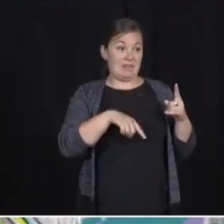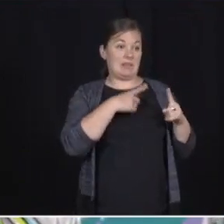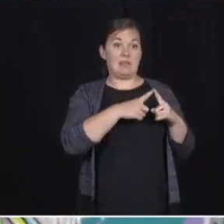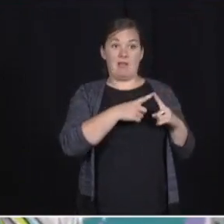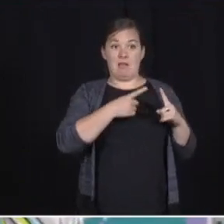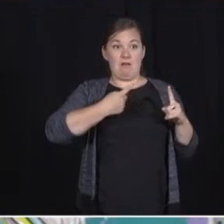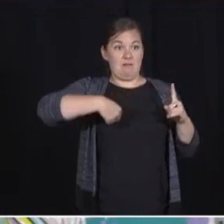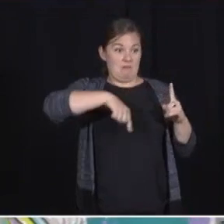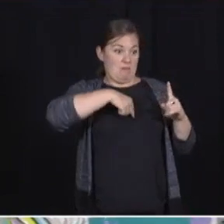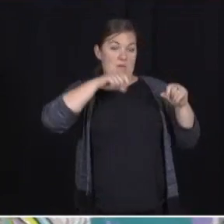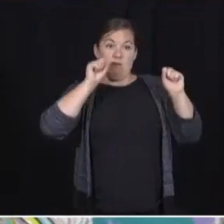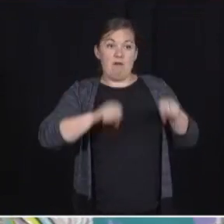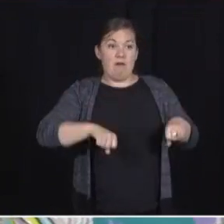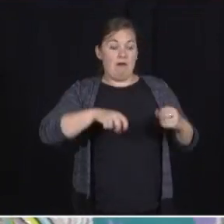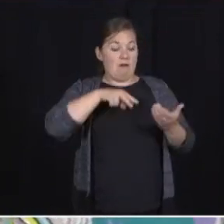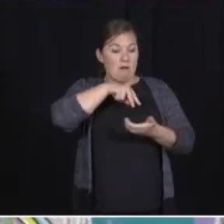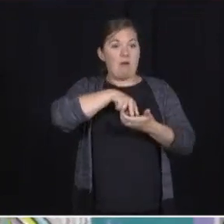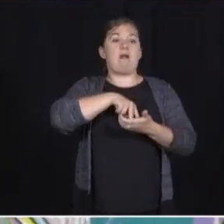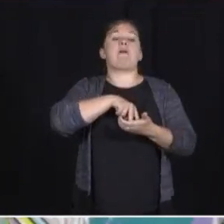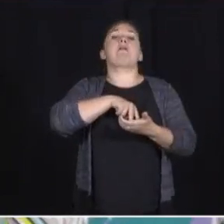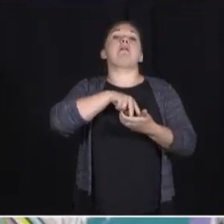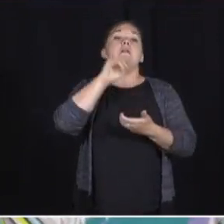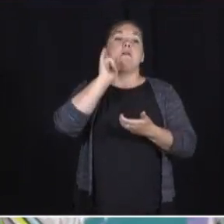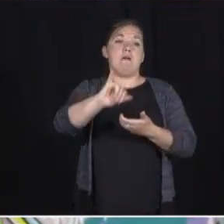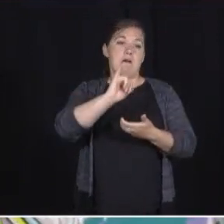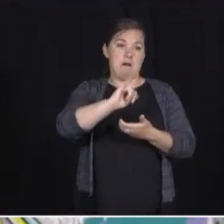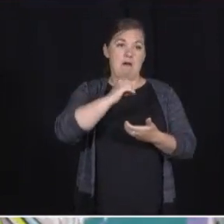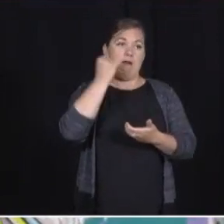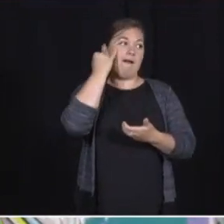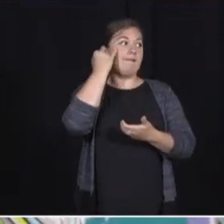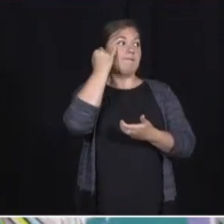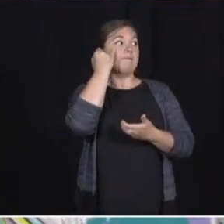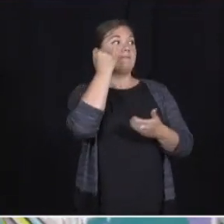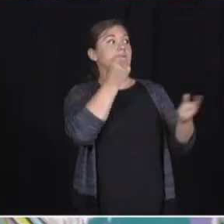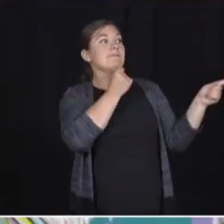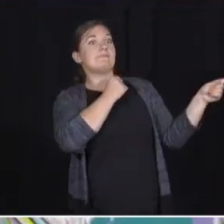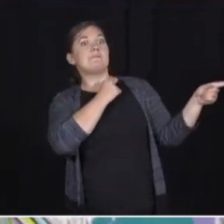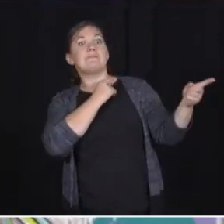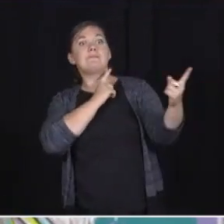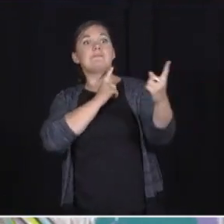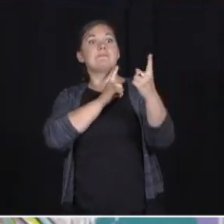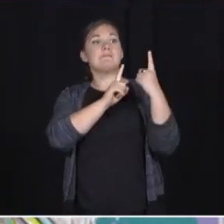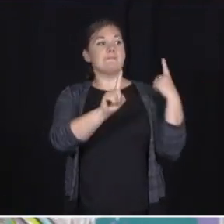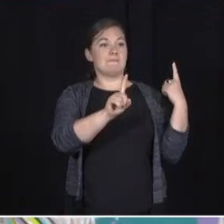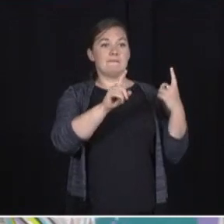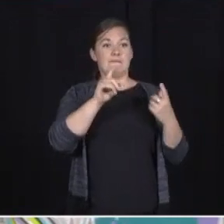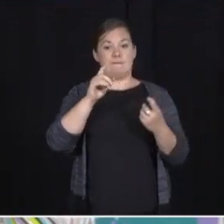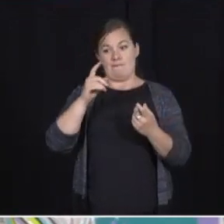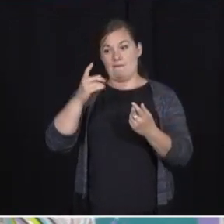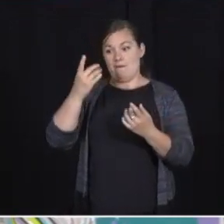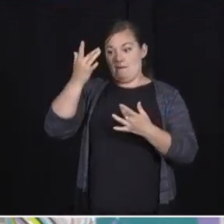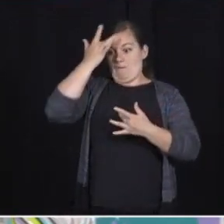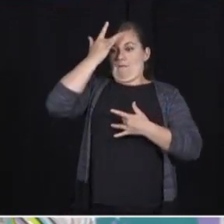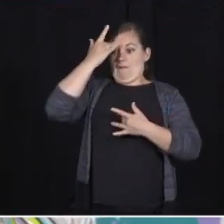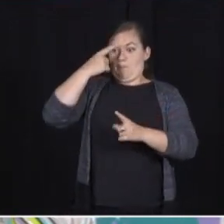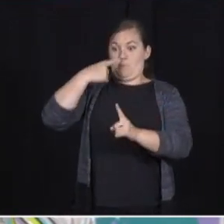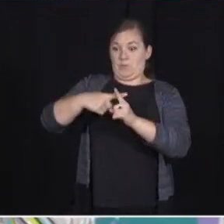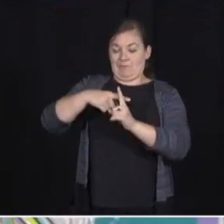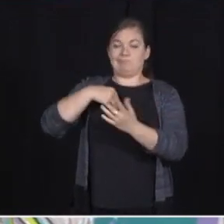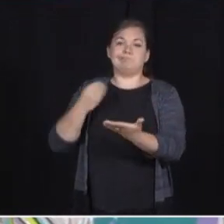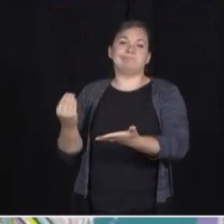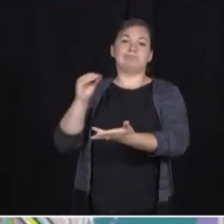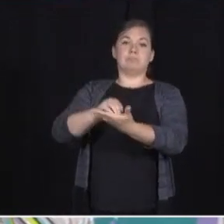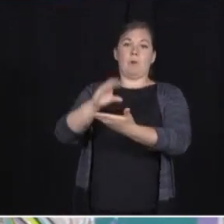to get the key that then will let the whole system know that you've been close to someone. And in countries where they've used this, the adoption